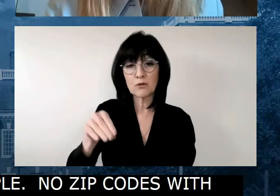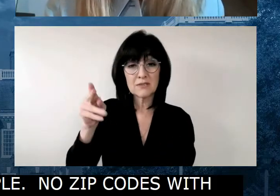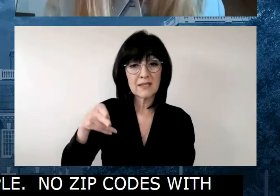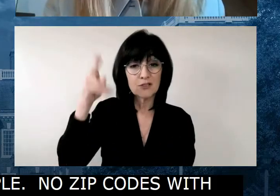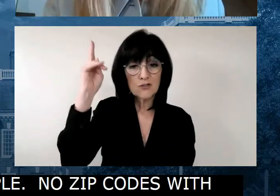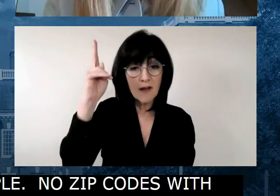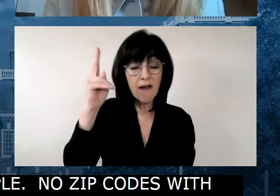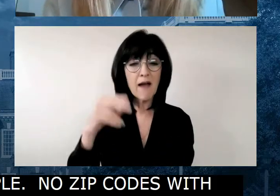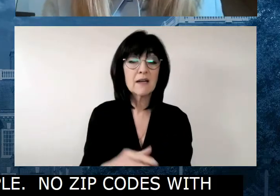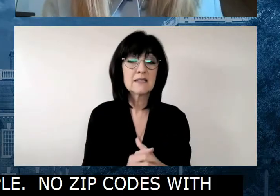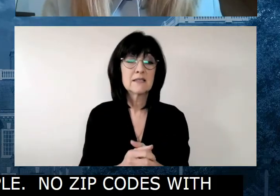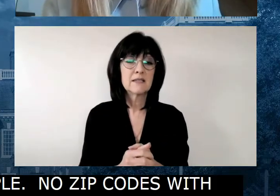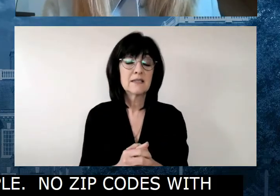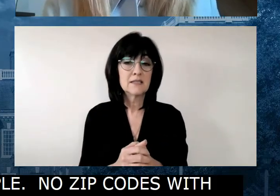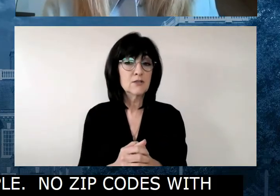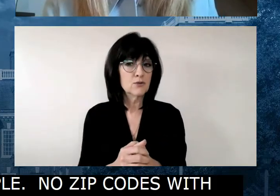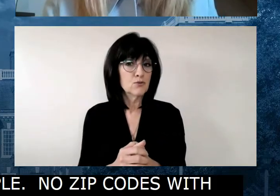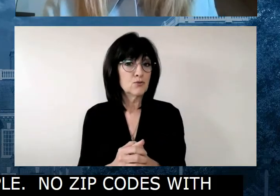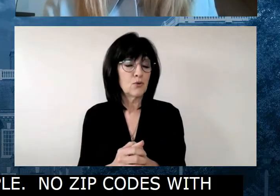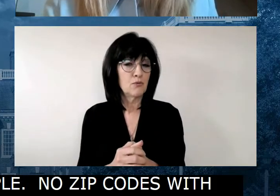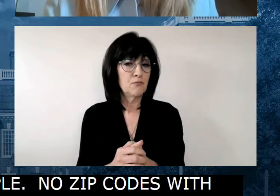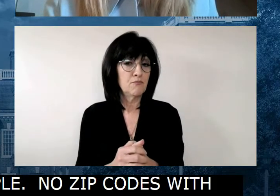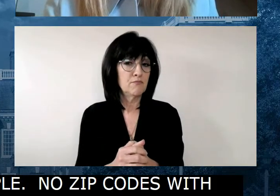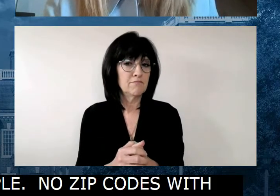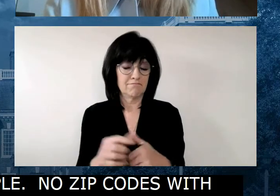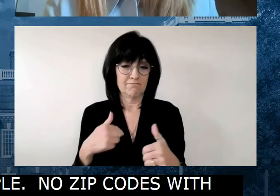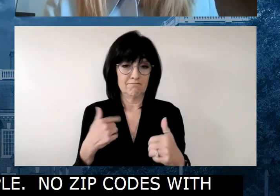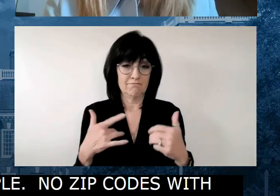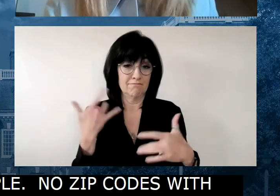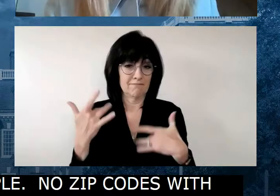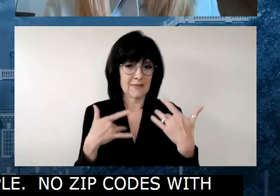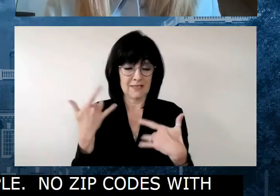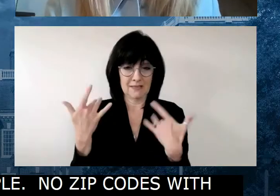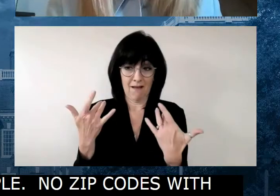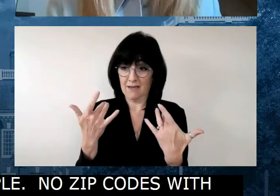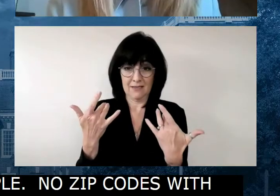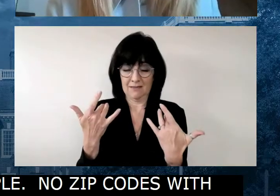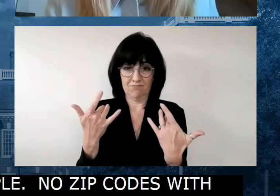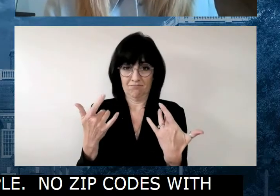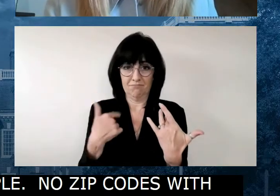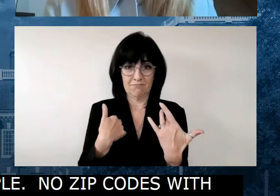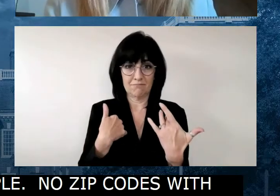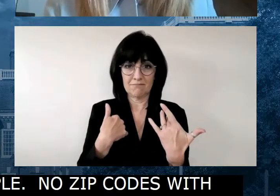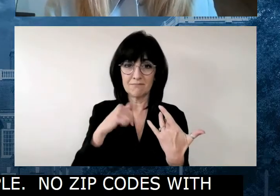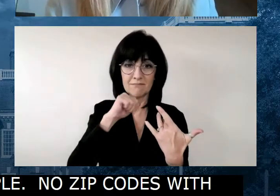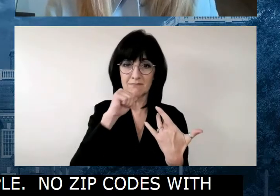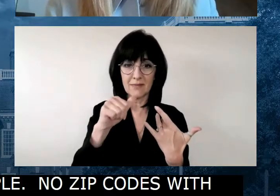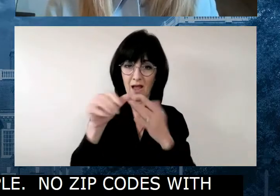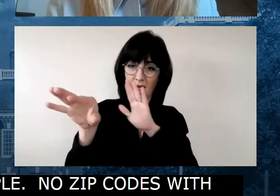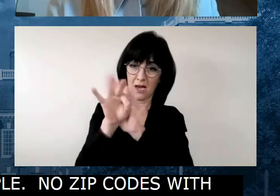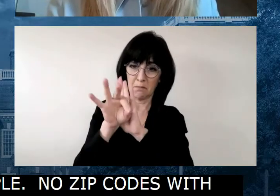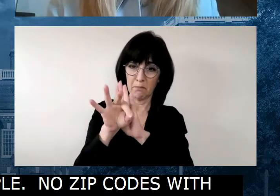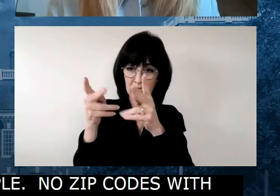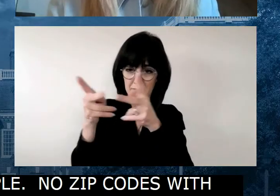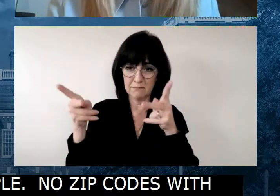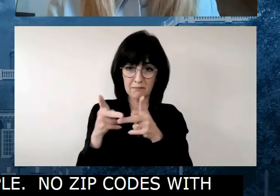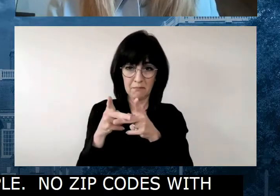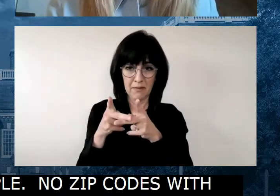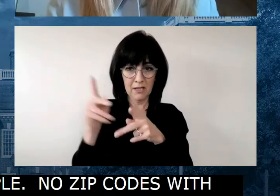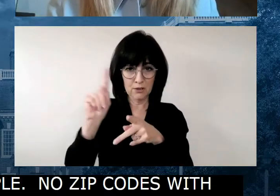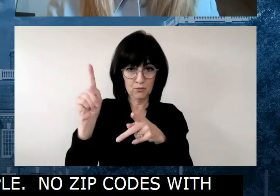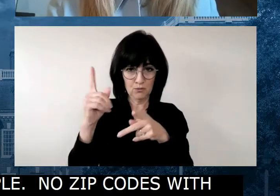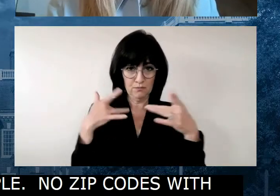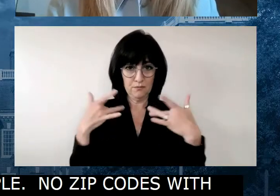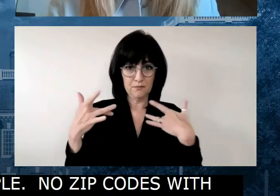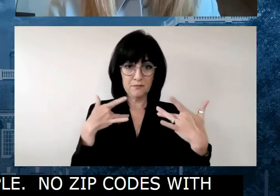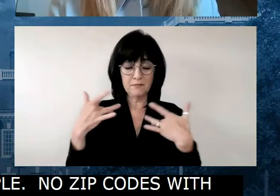more cases. And so that's really exciting for us. Also, along